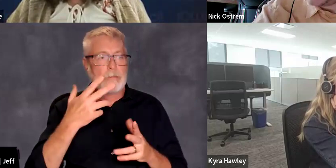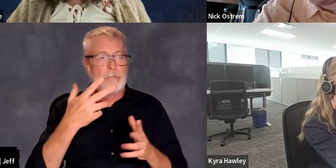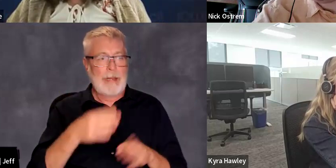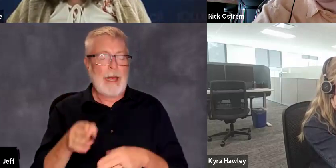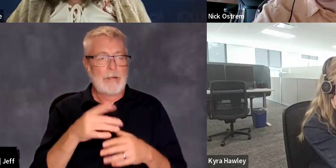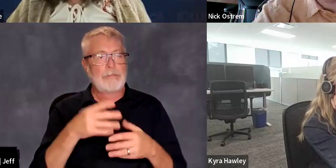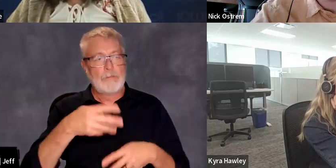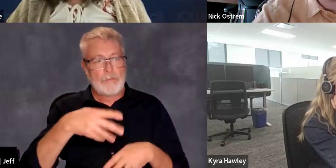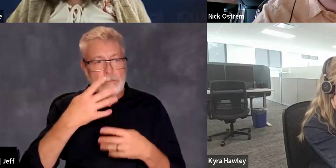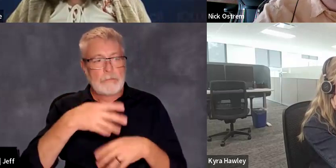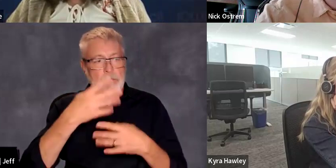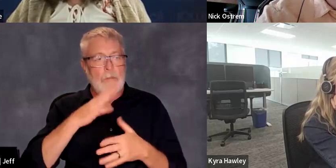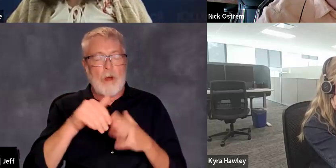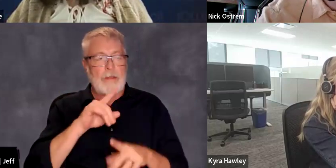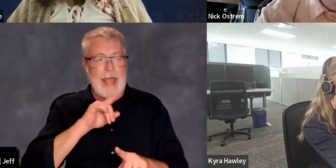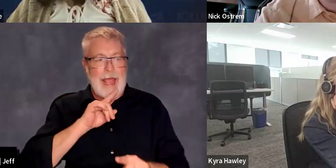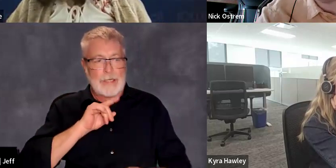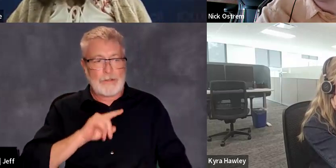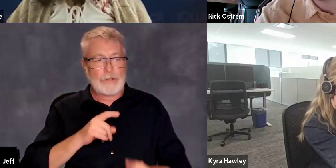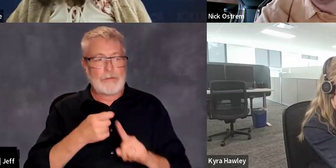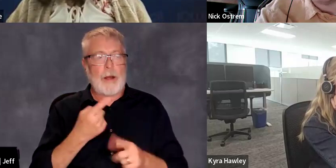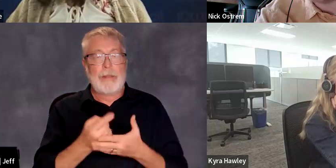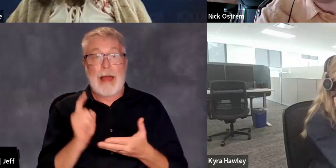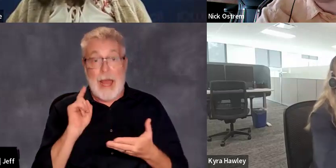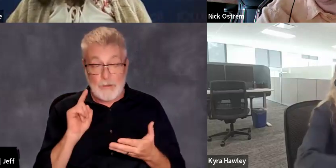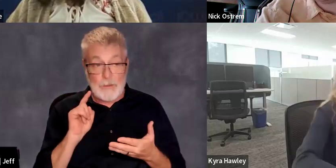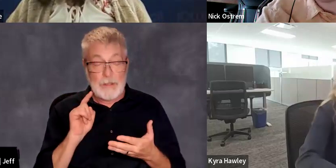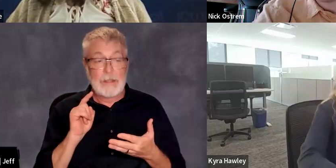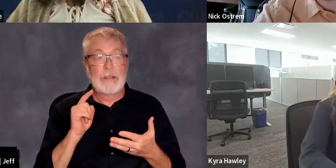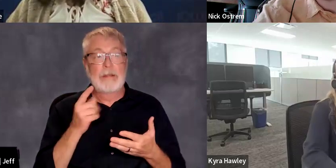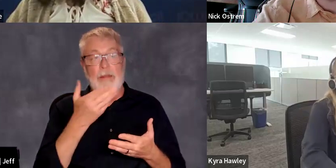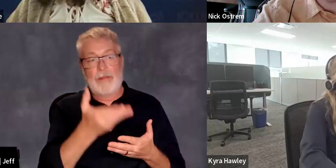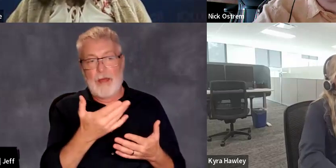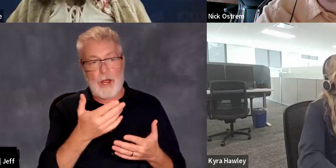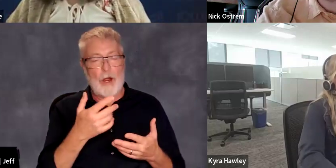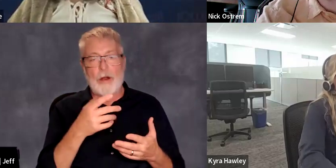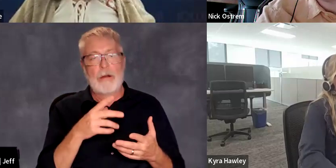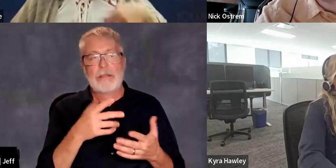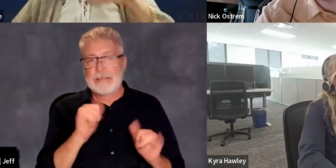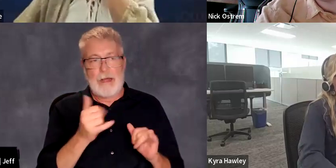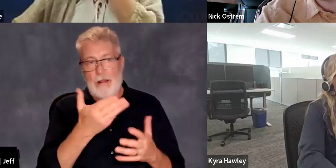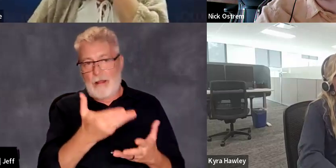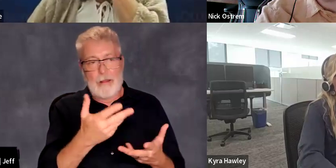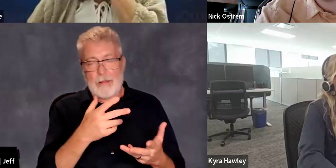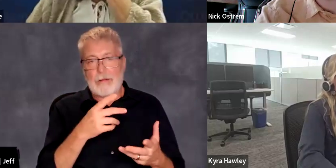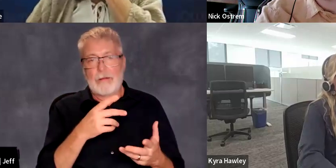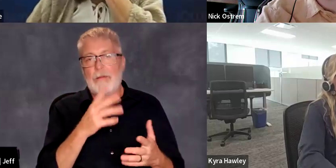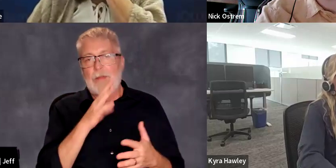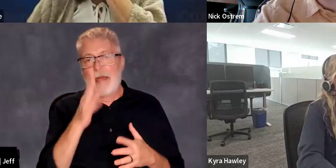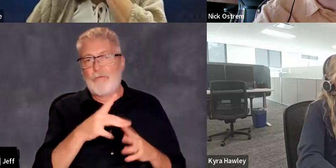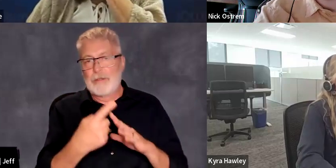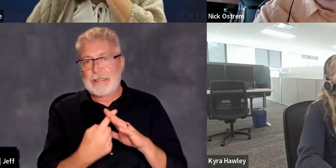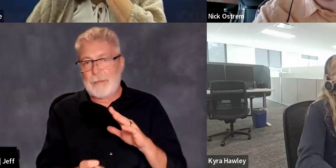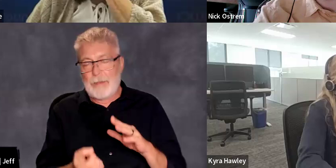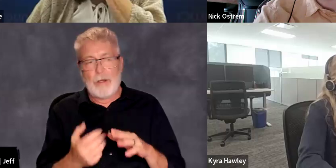you scroll down, all the answers that you put in for last week, those are all going to still be in here. Those don't go away. Those will always be there. Those action